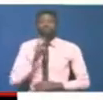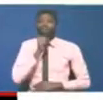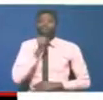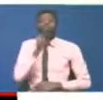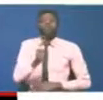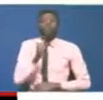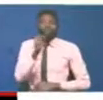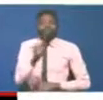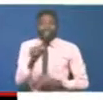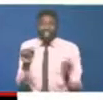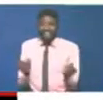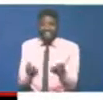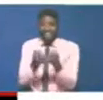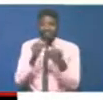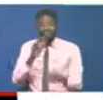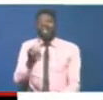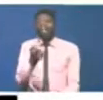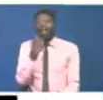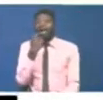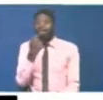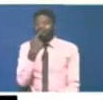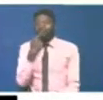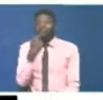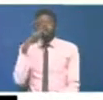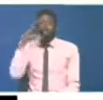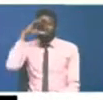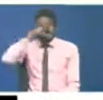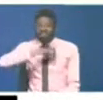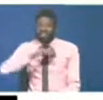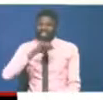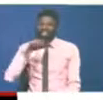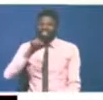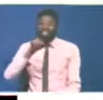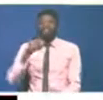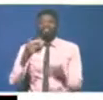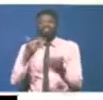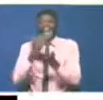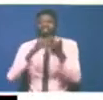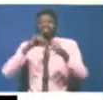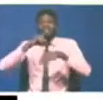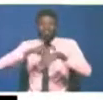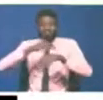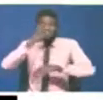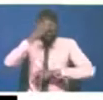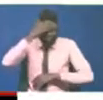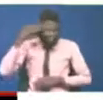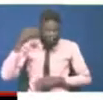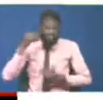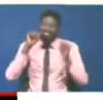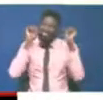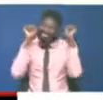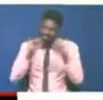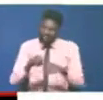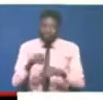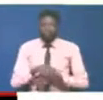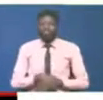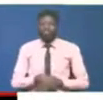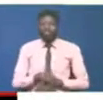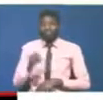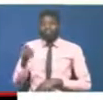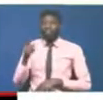skipped taking their medication, because it happens at that age that they also have dementia, they are bound to forget. We call them stubborn and hit